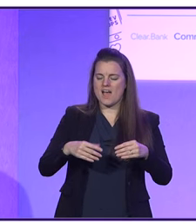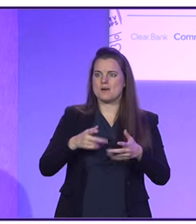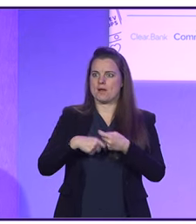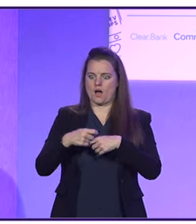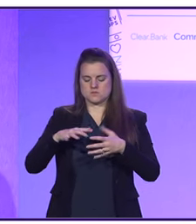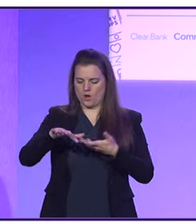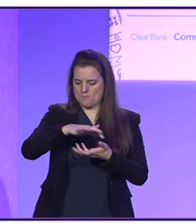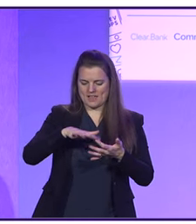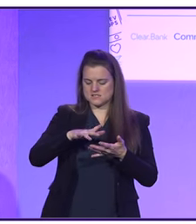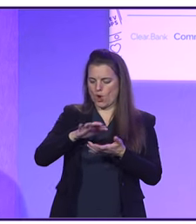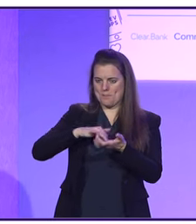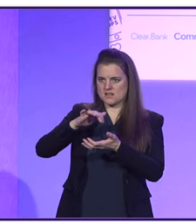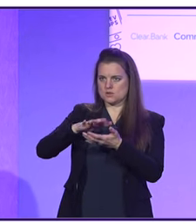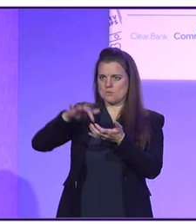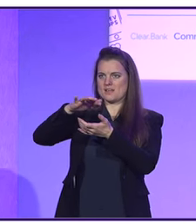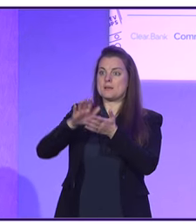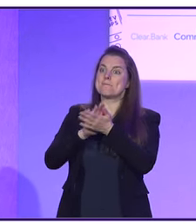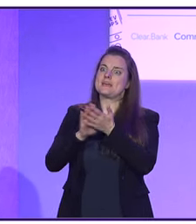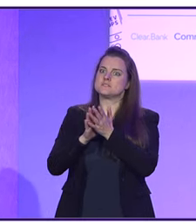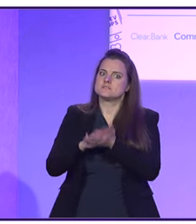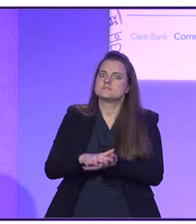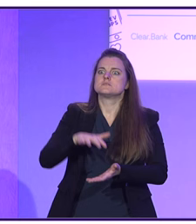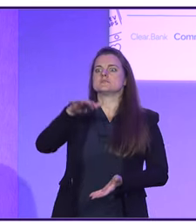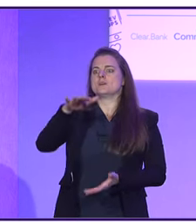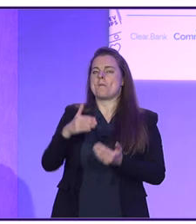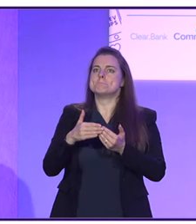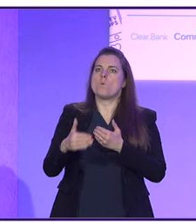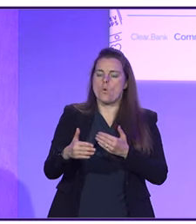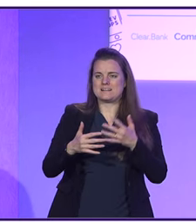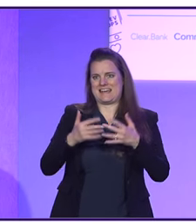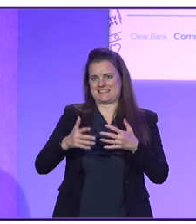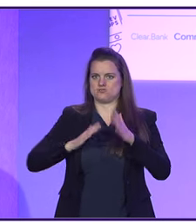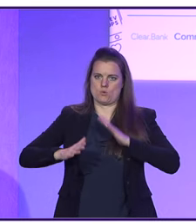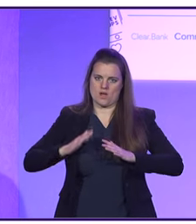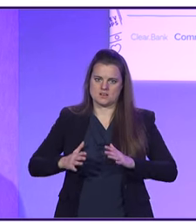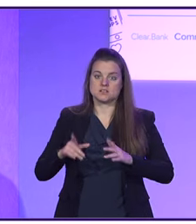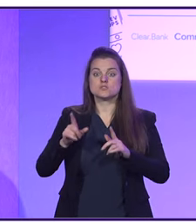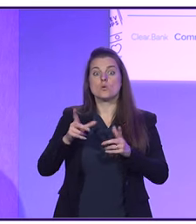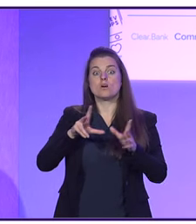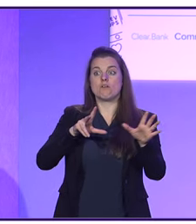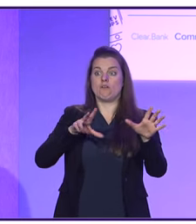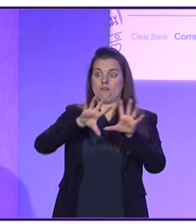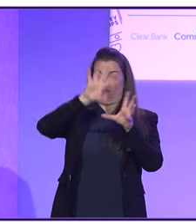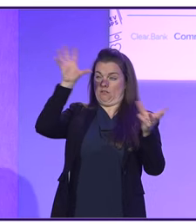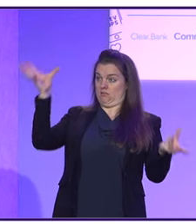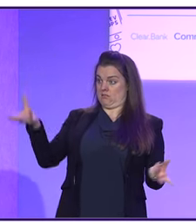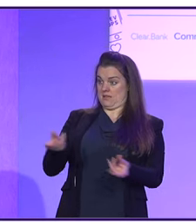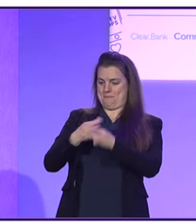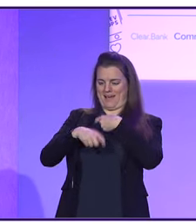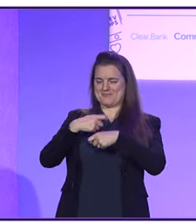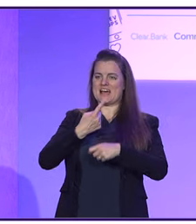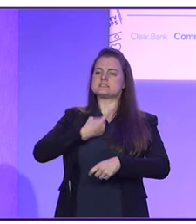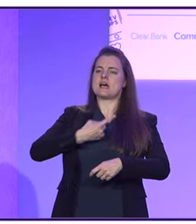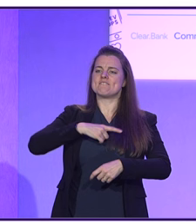complexity. Complexity increases the volume of data that we need. So all of that adds up to be this constant sort of self-fulfilling prophecy